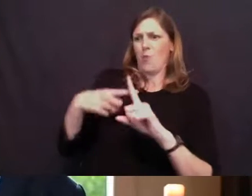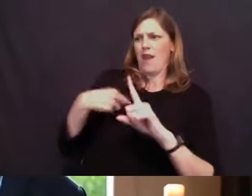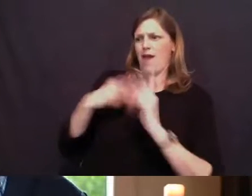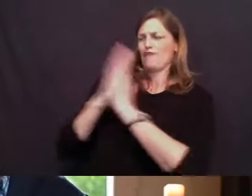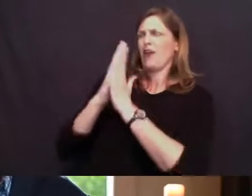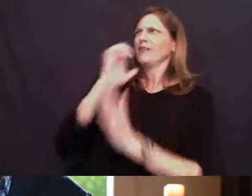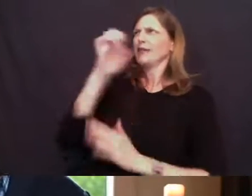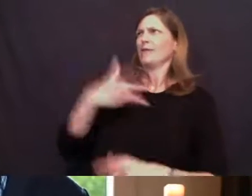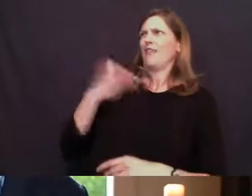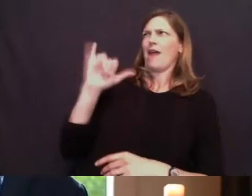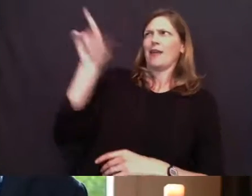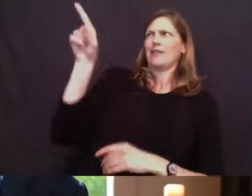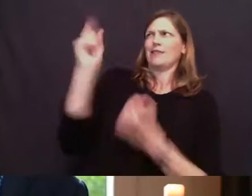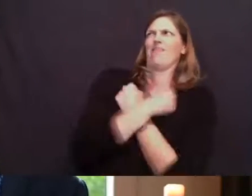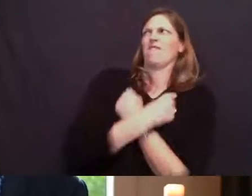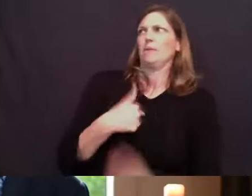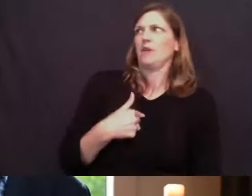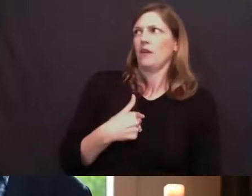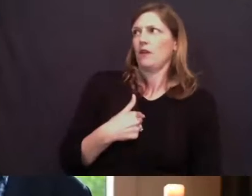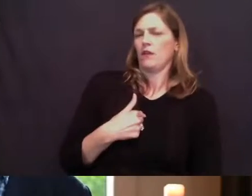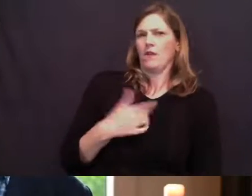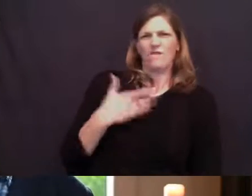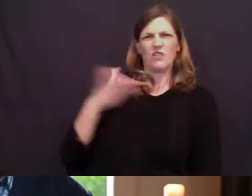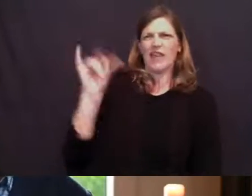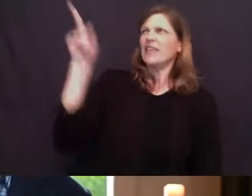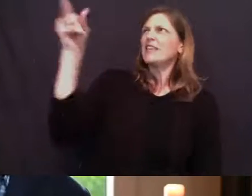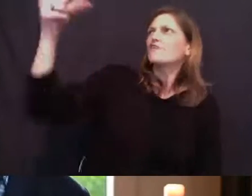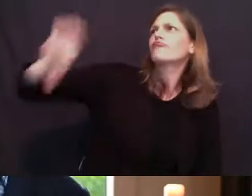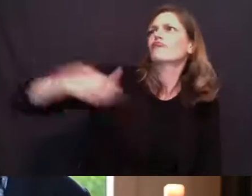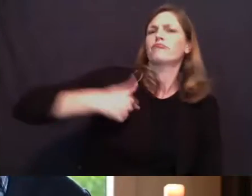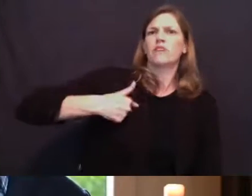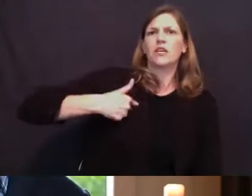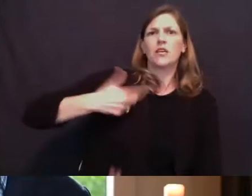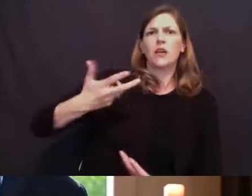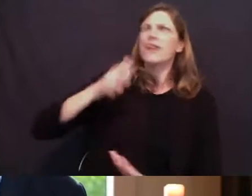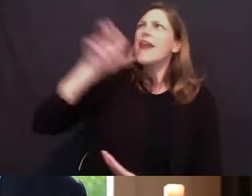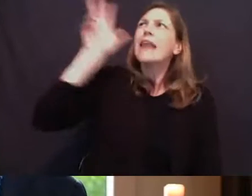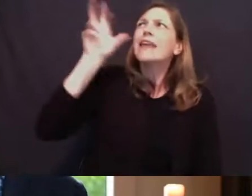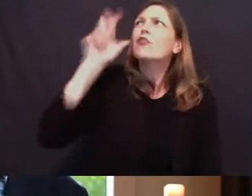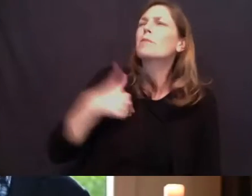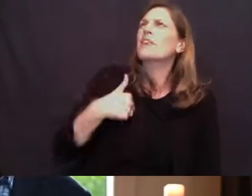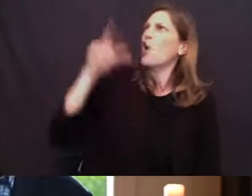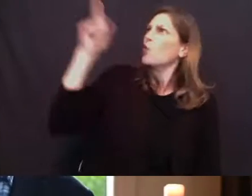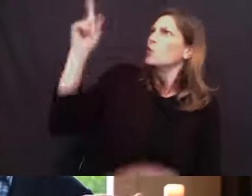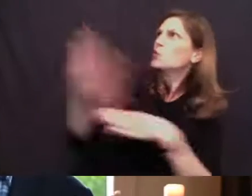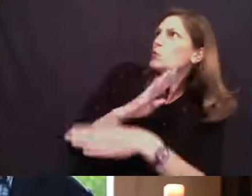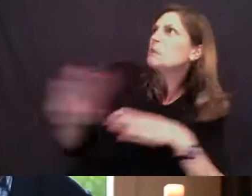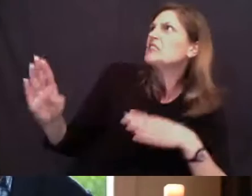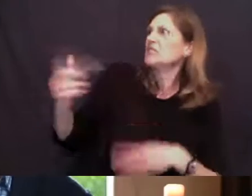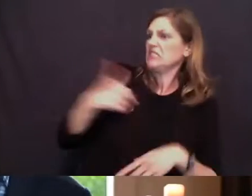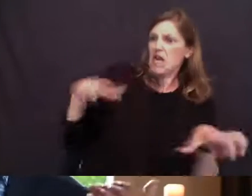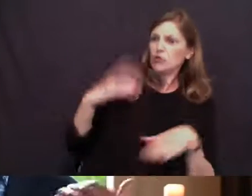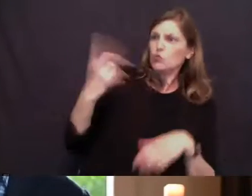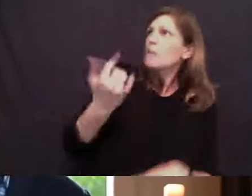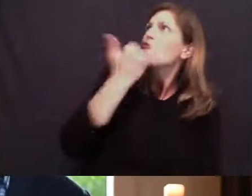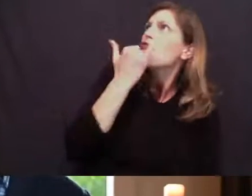he's loving me. It feels like he's denying me or rejecting me or not hearing me. God, are you too busy? Did I do something